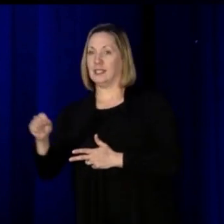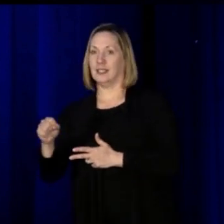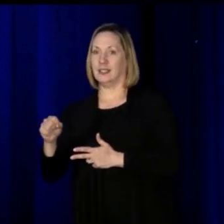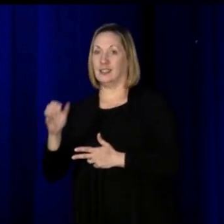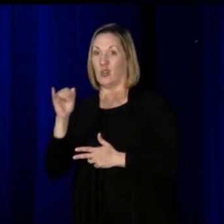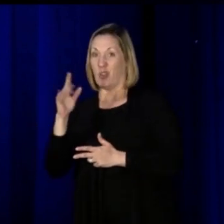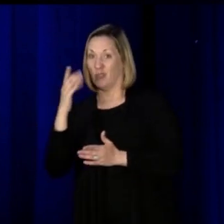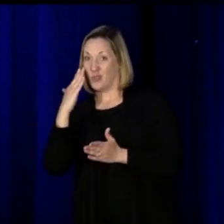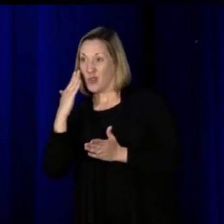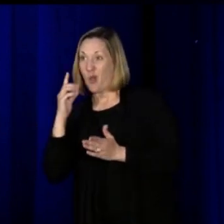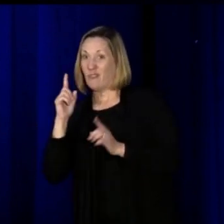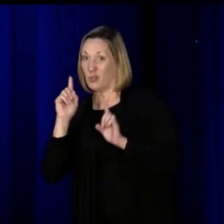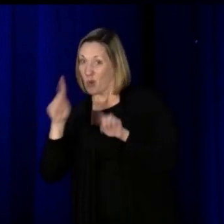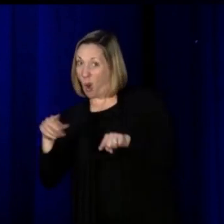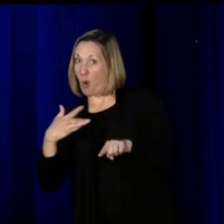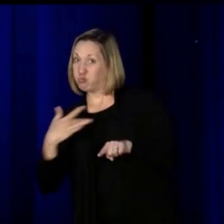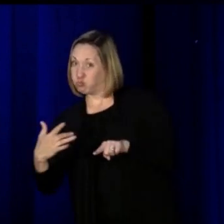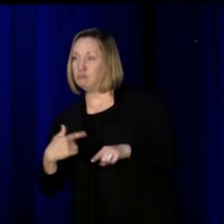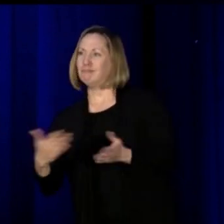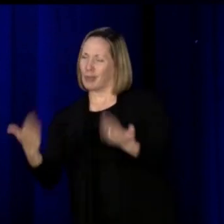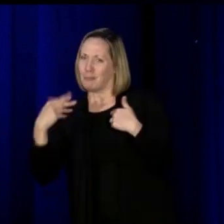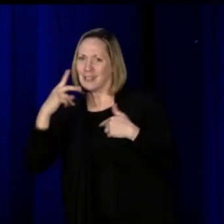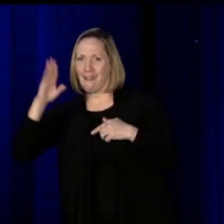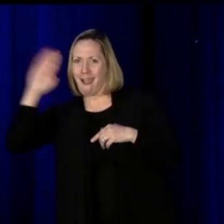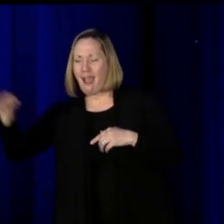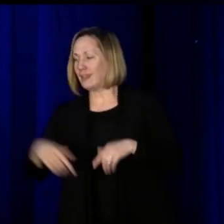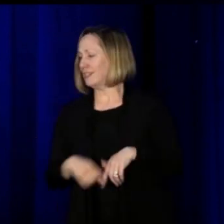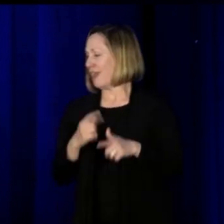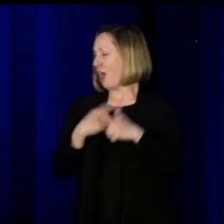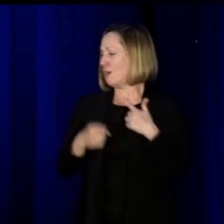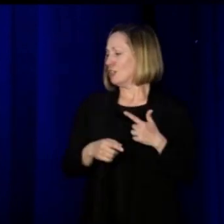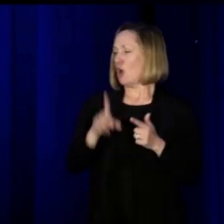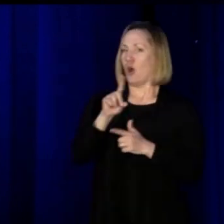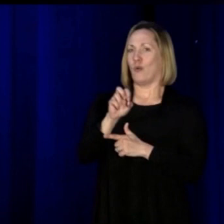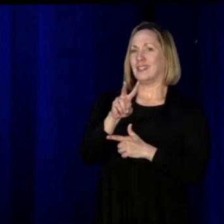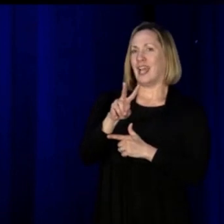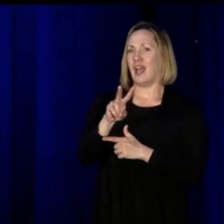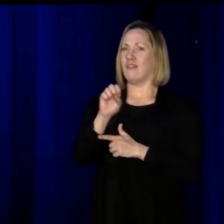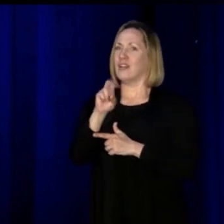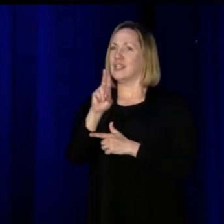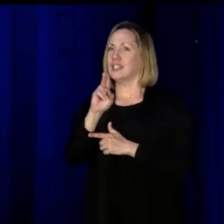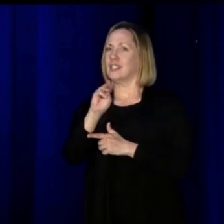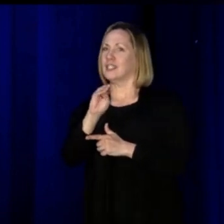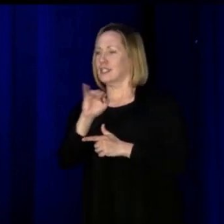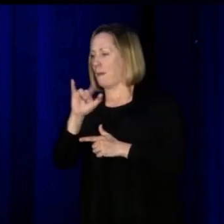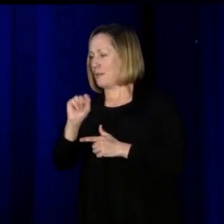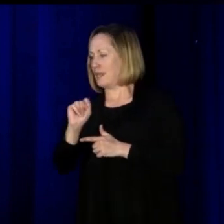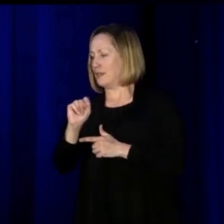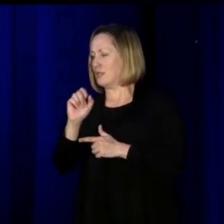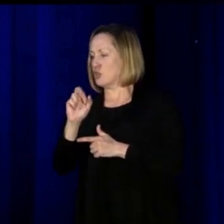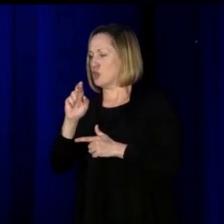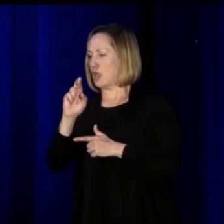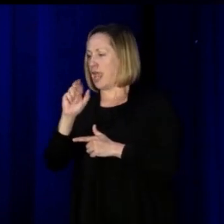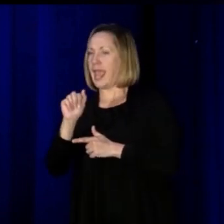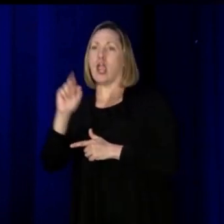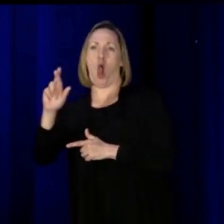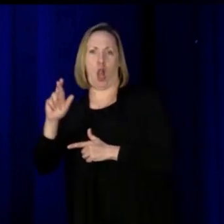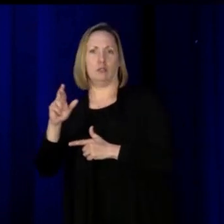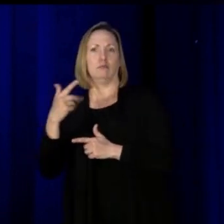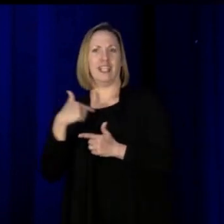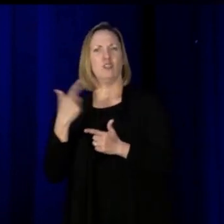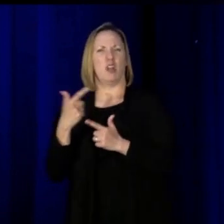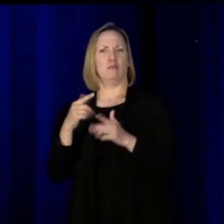monthly meetups there. I'm also one of the organizers of Dev Summit Art, or Argentina. That's another developer